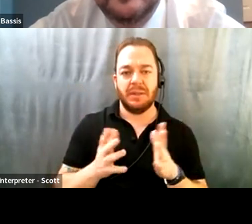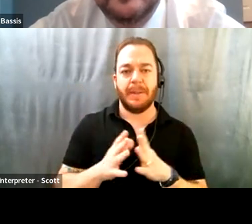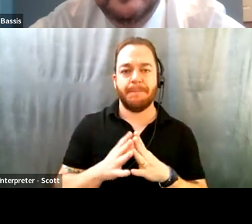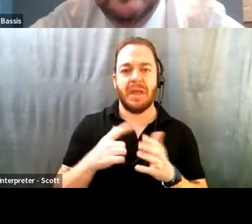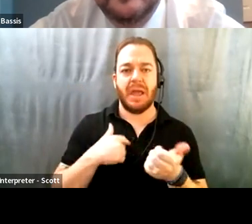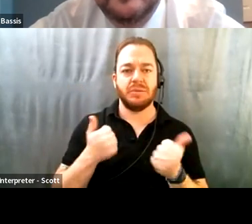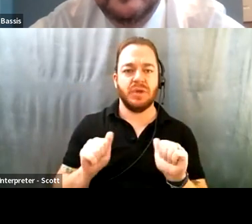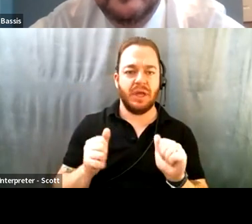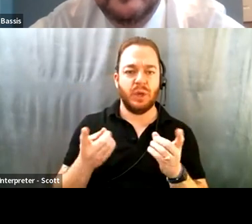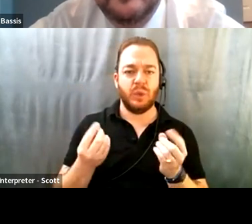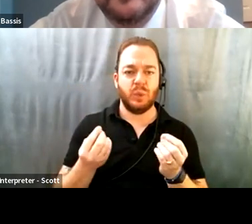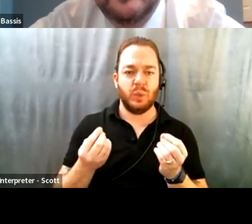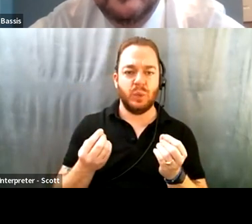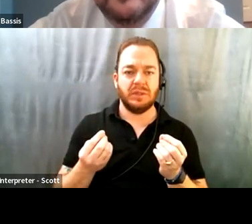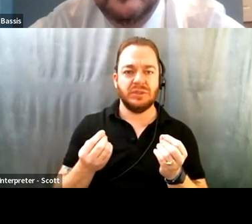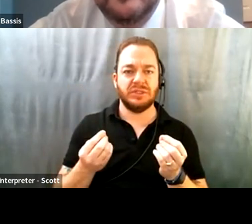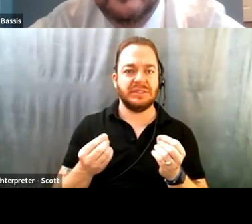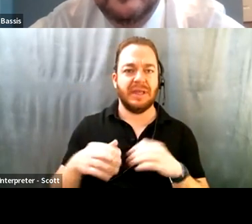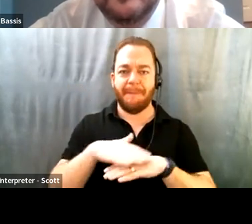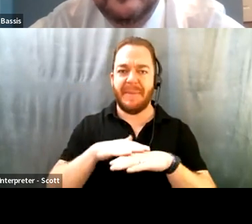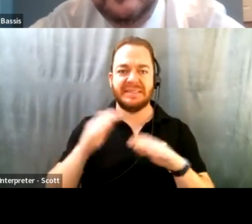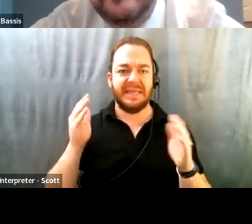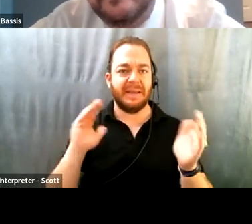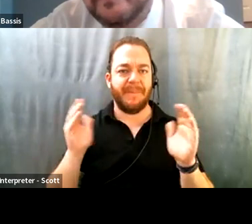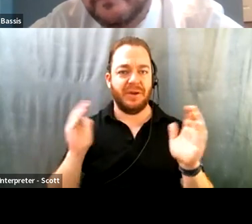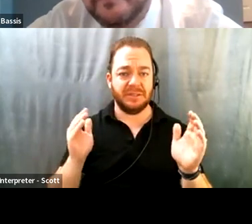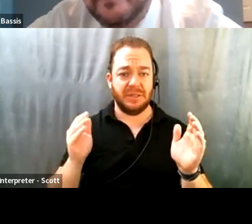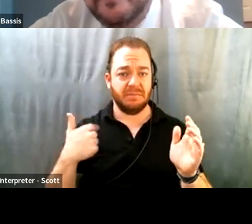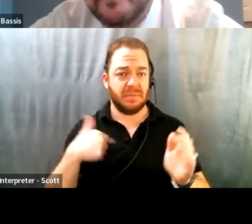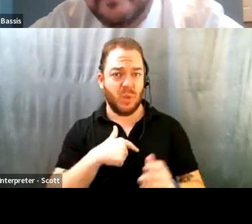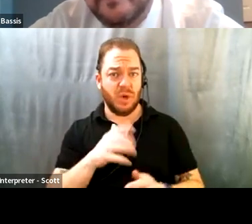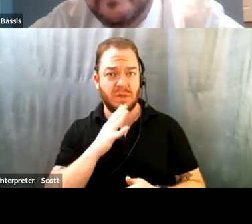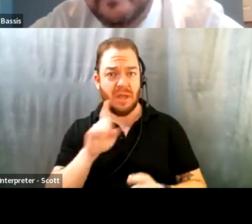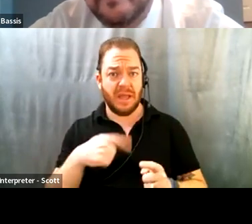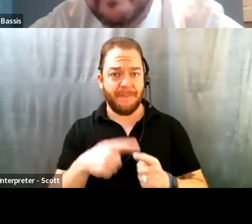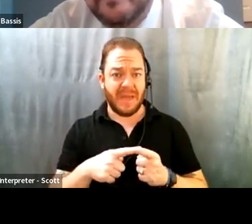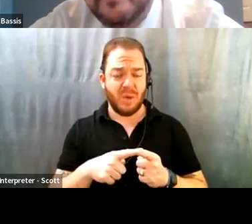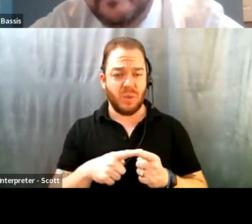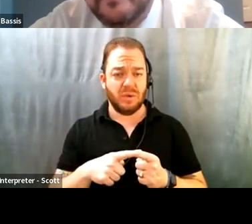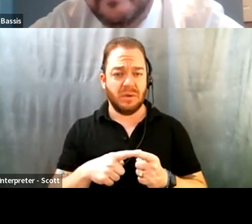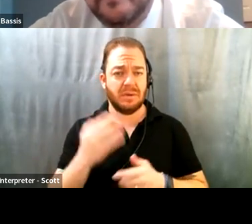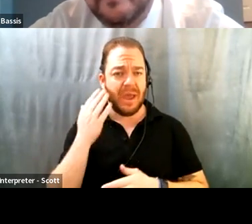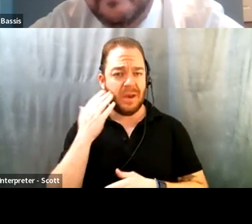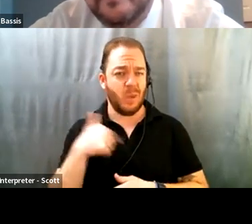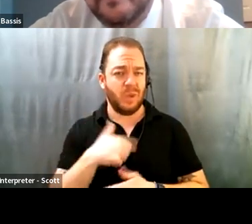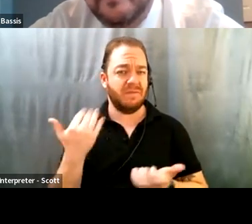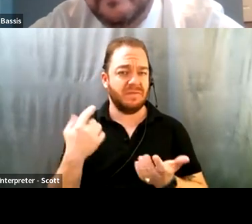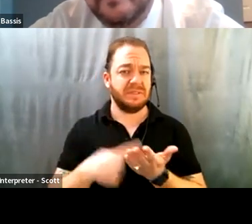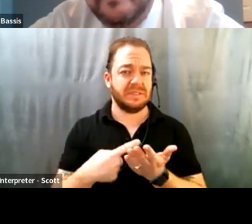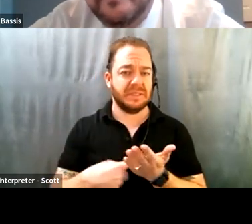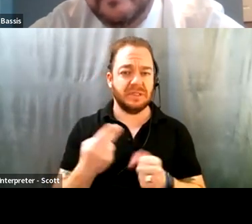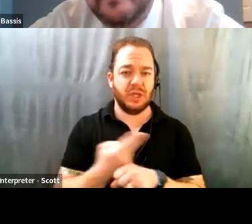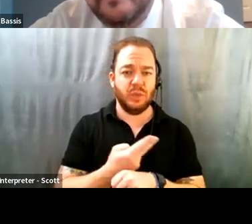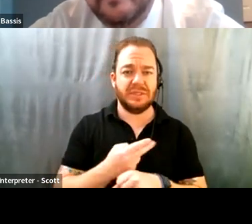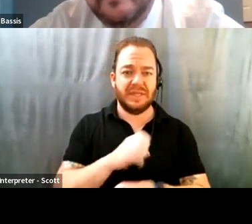Trying to do just a basic comparison, is what we're talking about similar? I know we talked about the using the